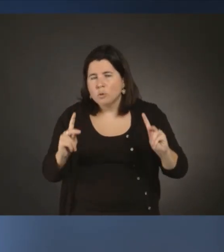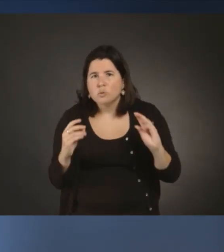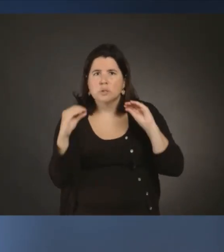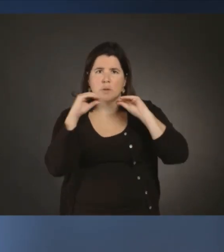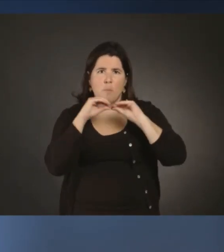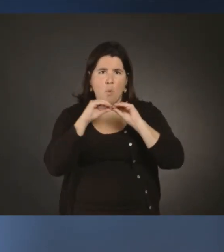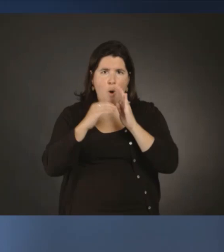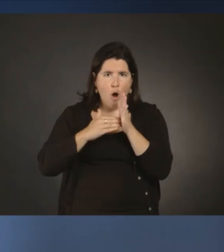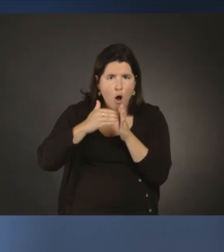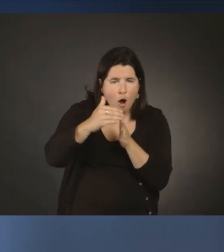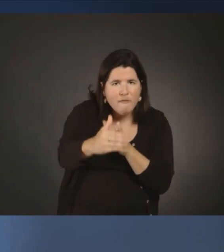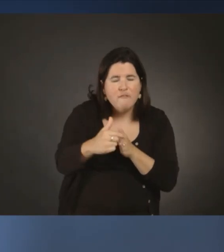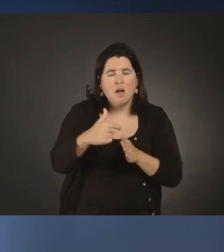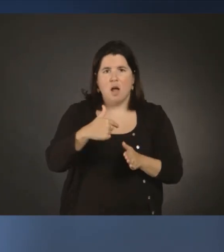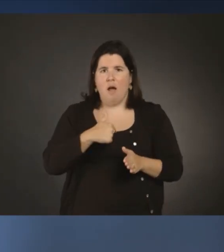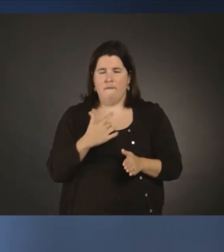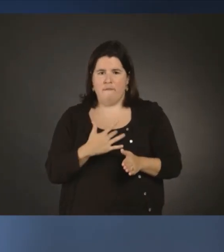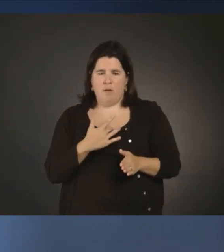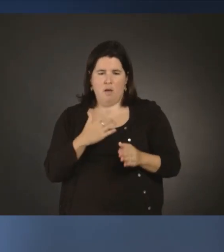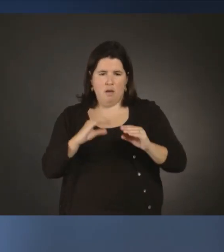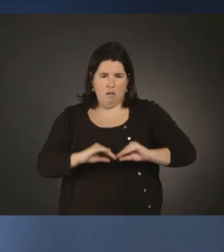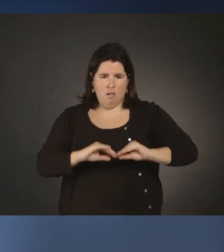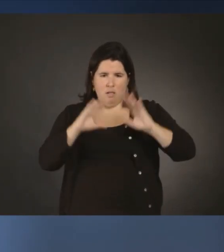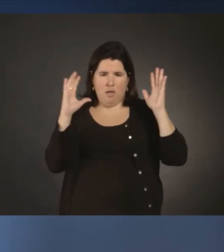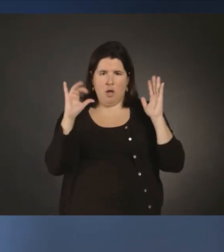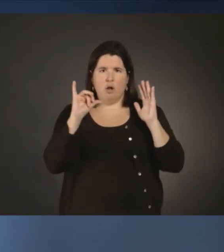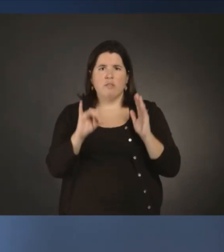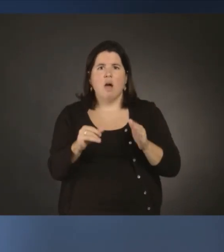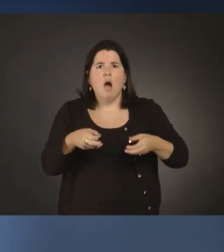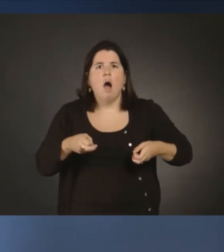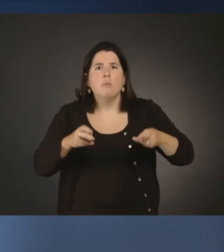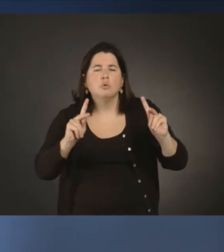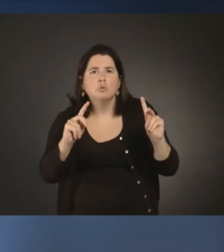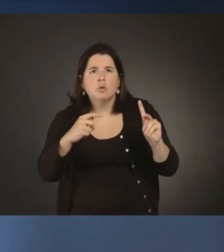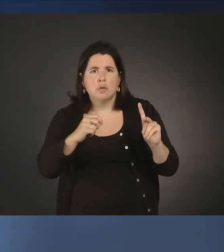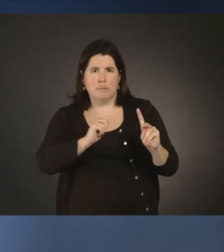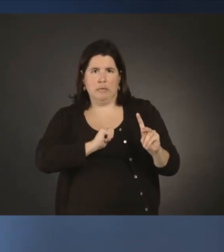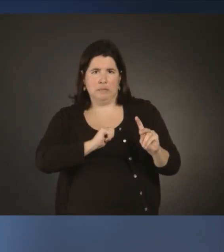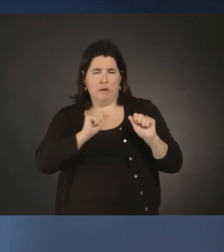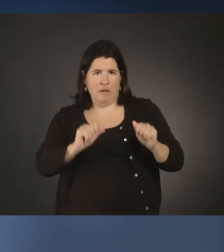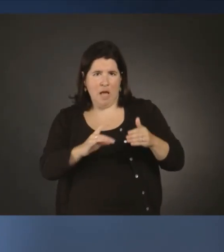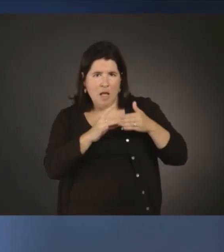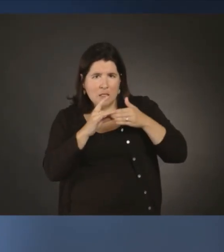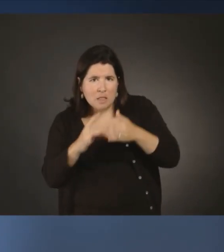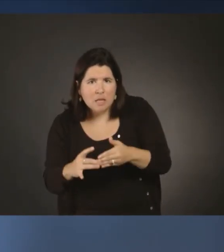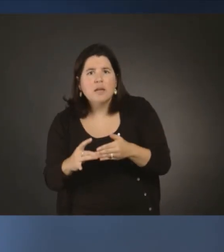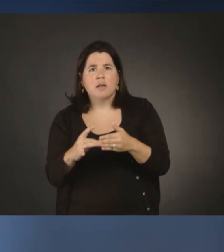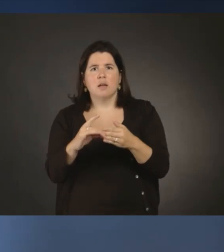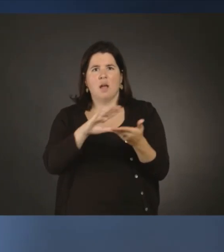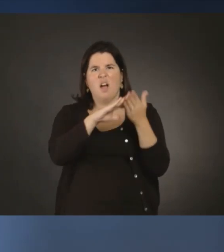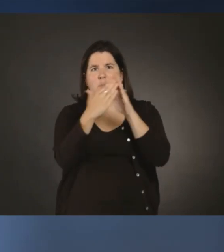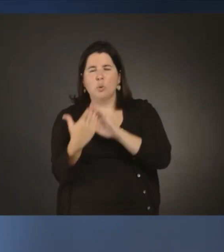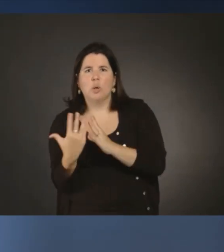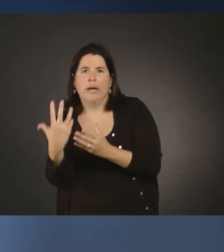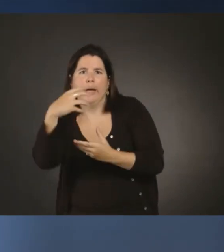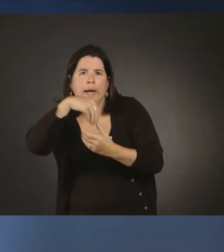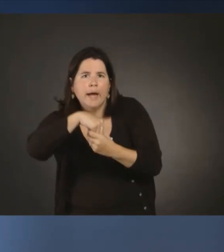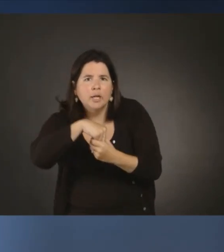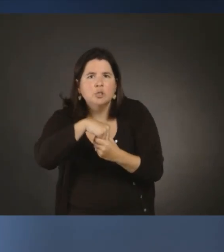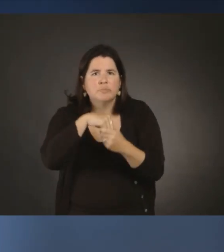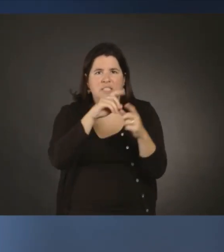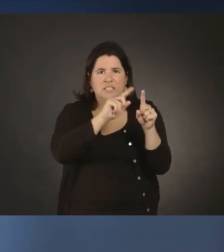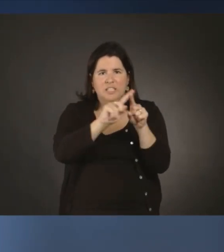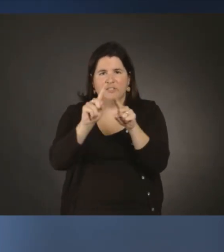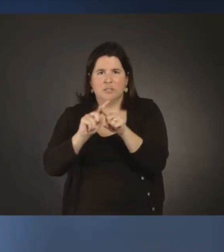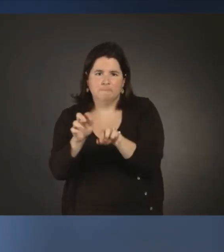very clear to me that with that opportunity to lead came an expectation of community engagement and tangible participation